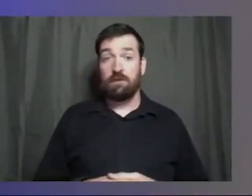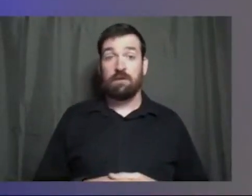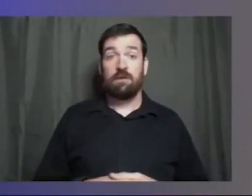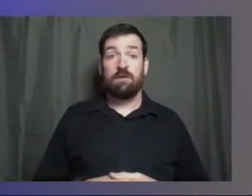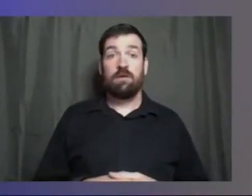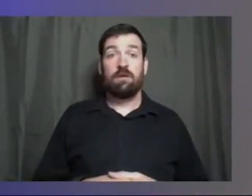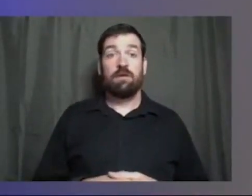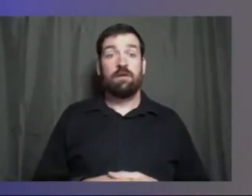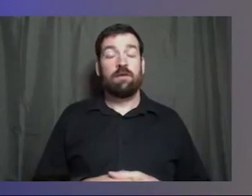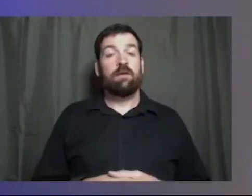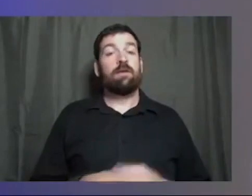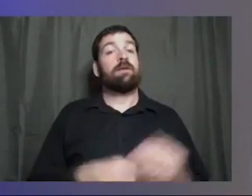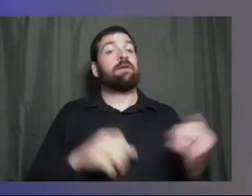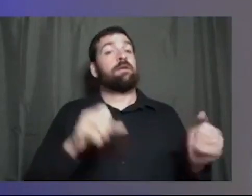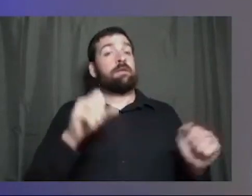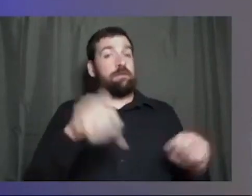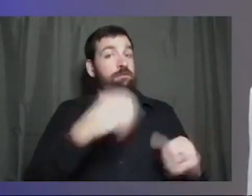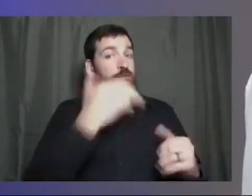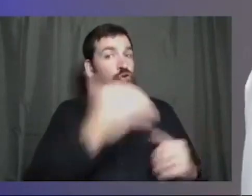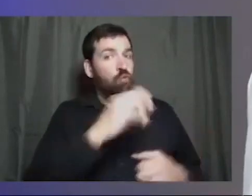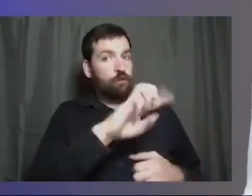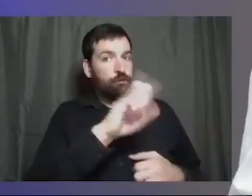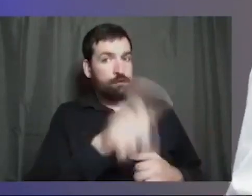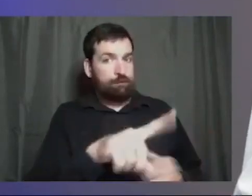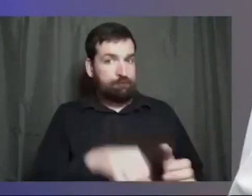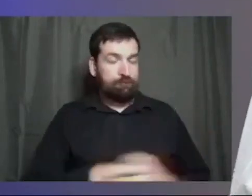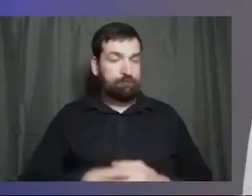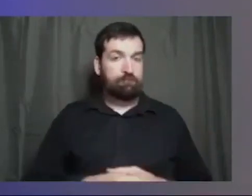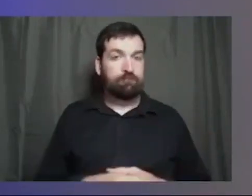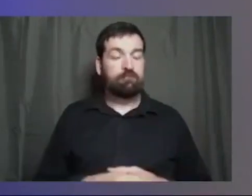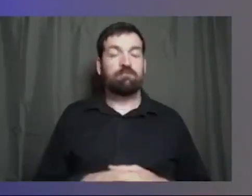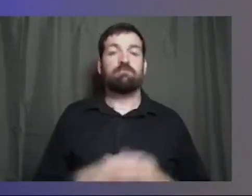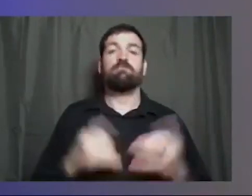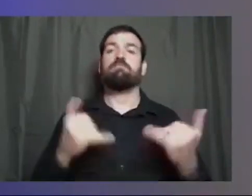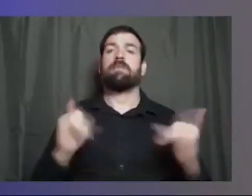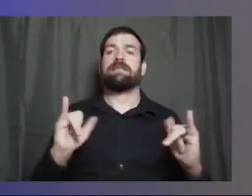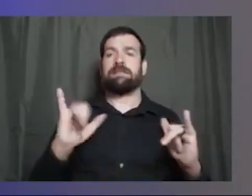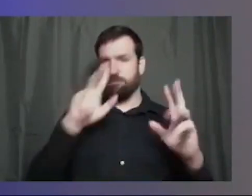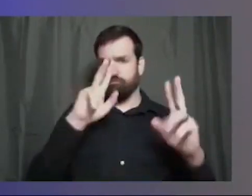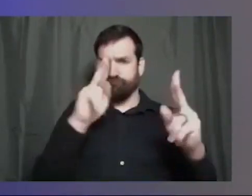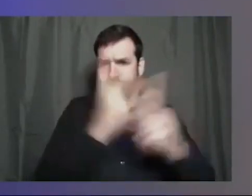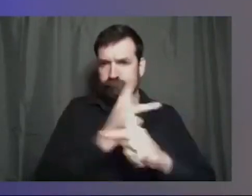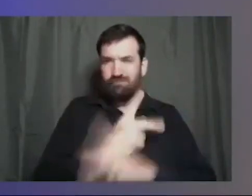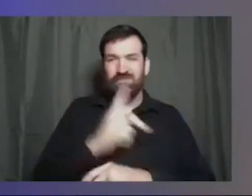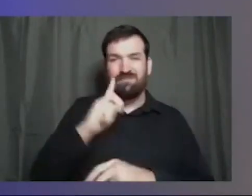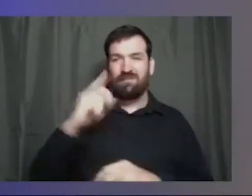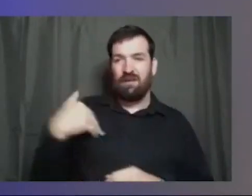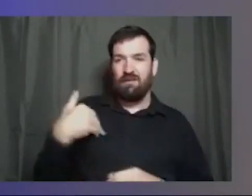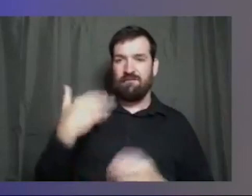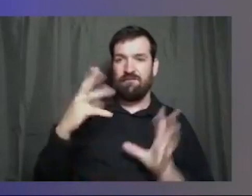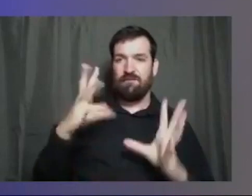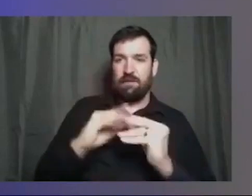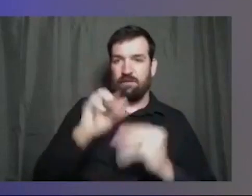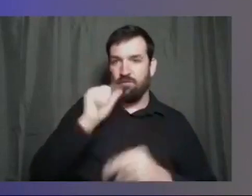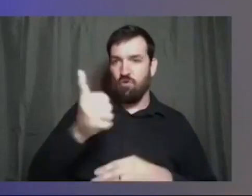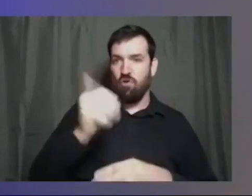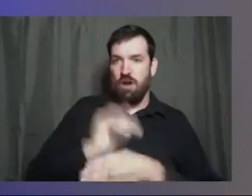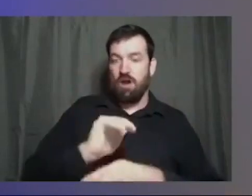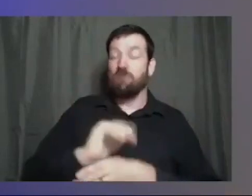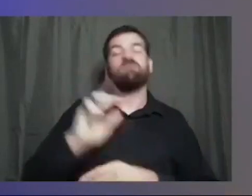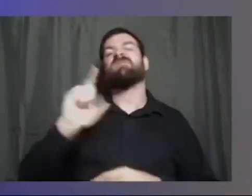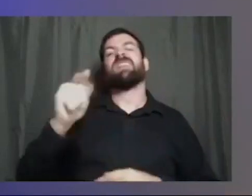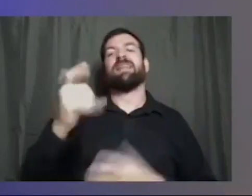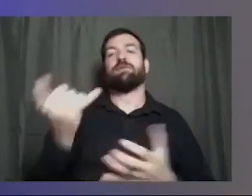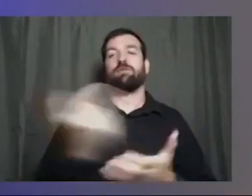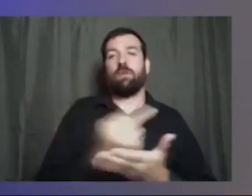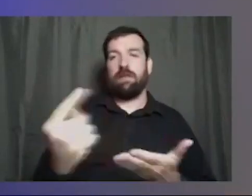Yeah, Rick, good question. So we're still kind of ironing some of that out. I know we have a meeting tomorrow night later this week, I think, to really